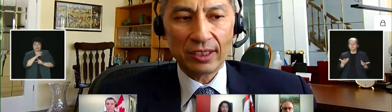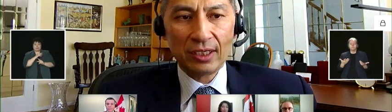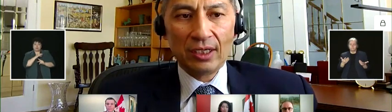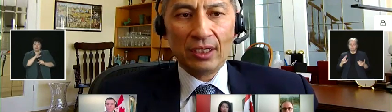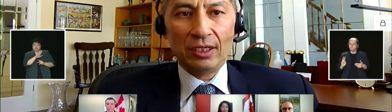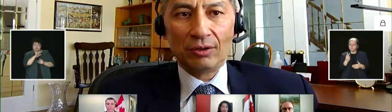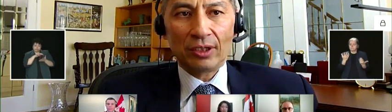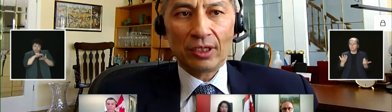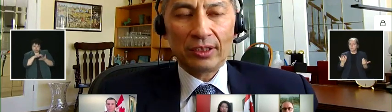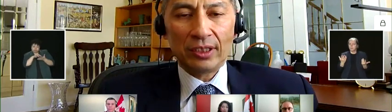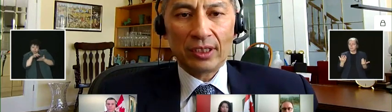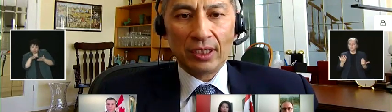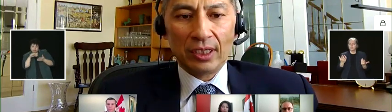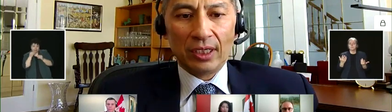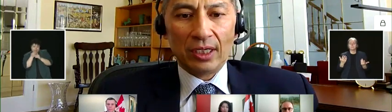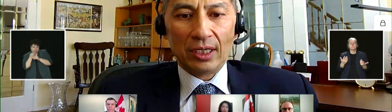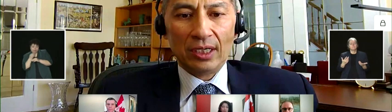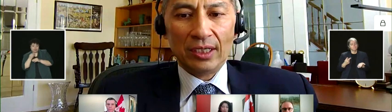think,